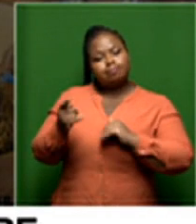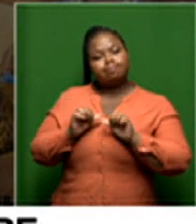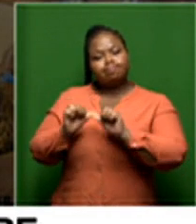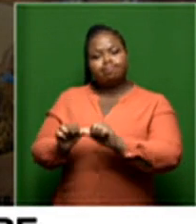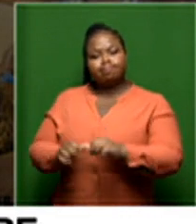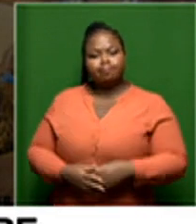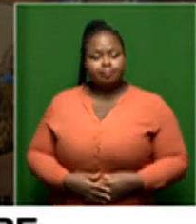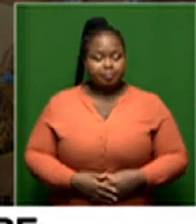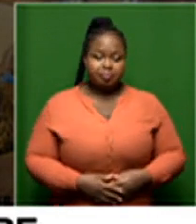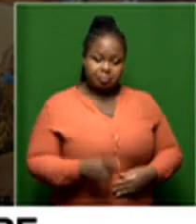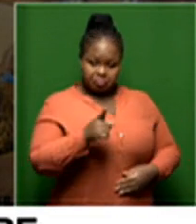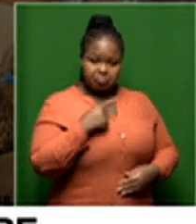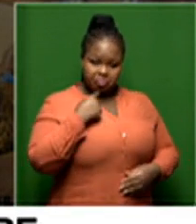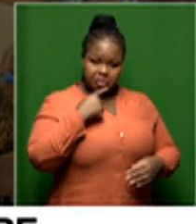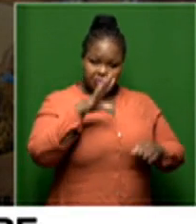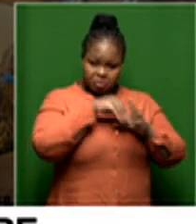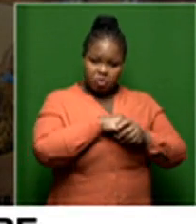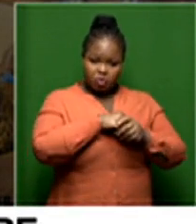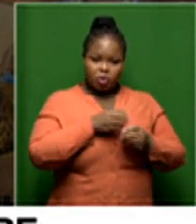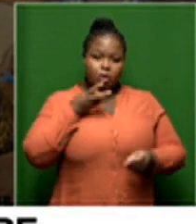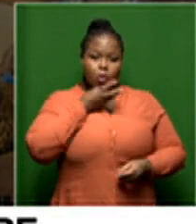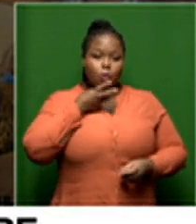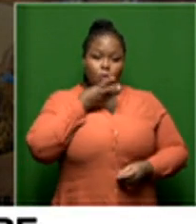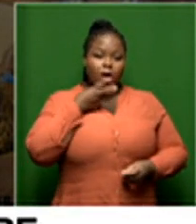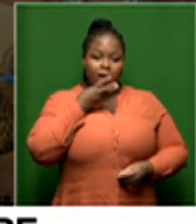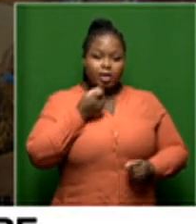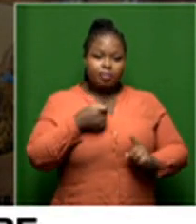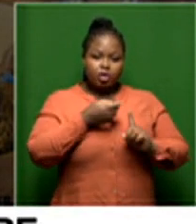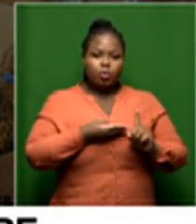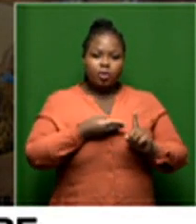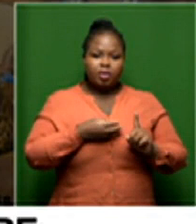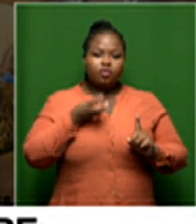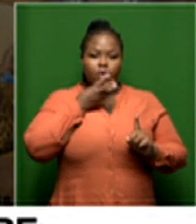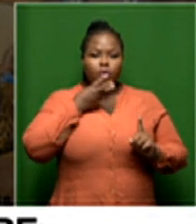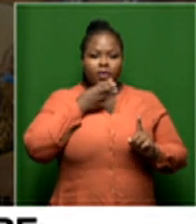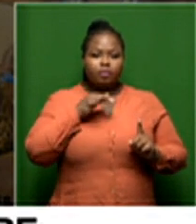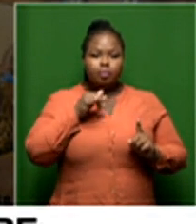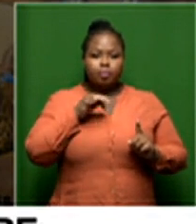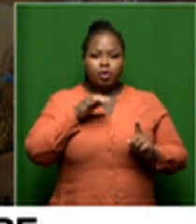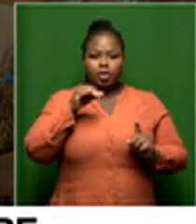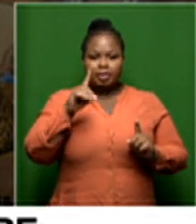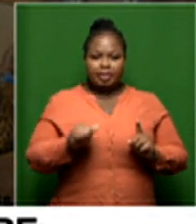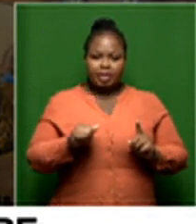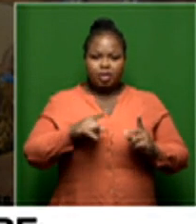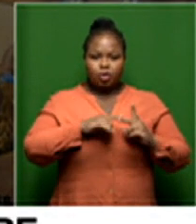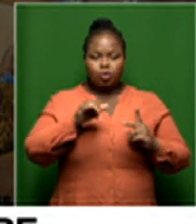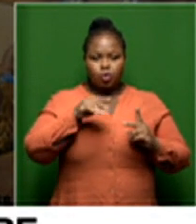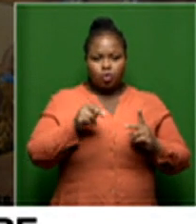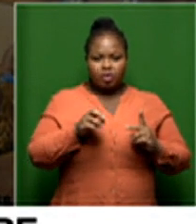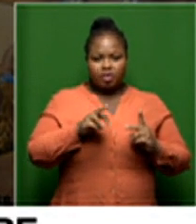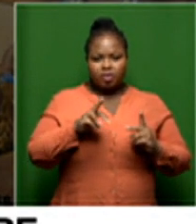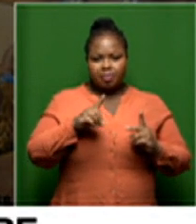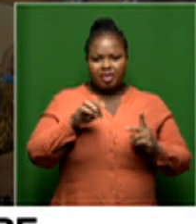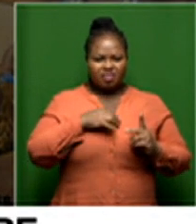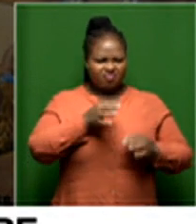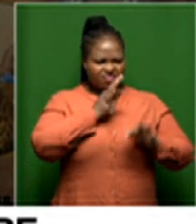includes a fine wine, as we've mentioned, including a private single-owner collection of fine wines from renowned Burgundy and Rhone Valley